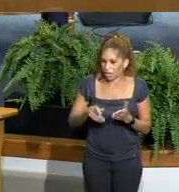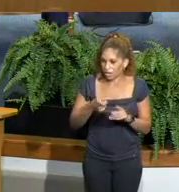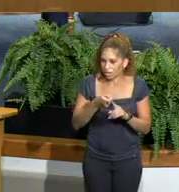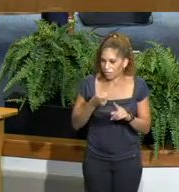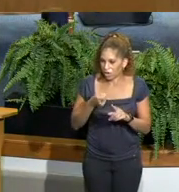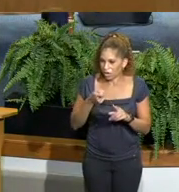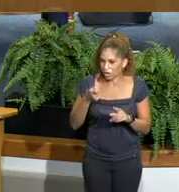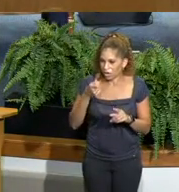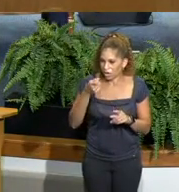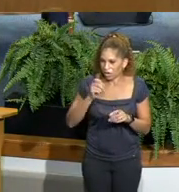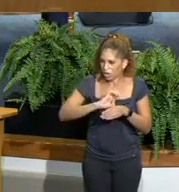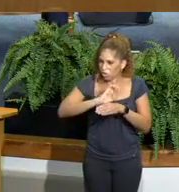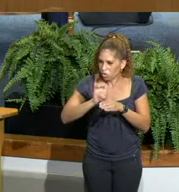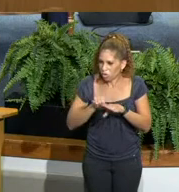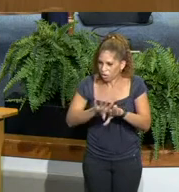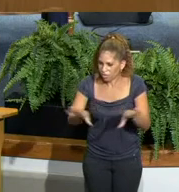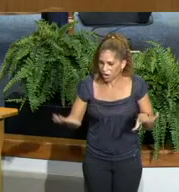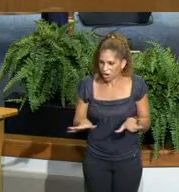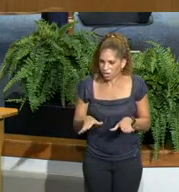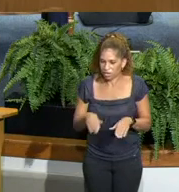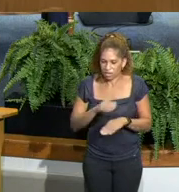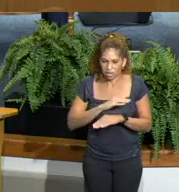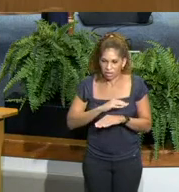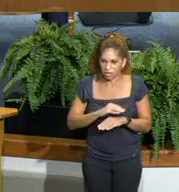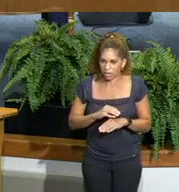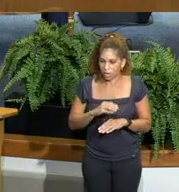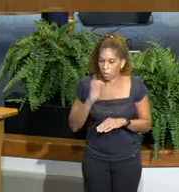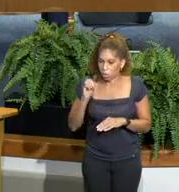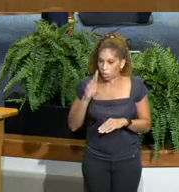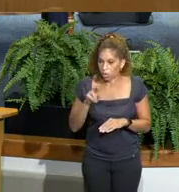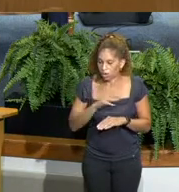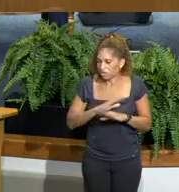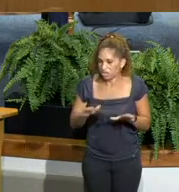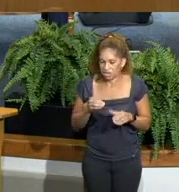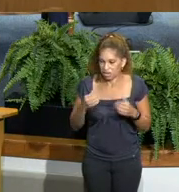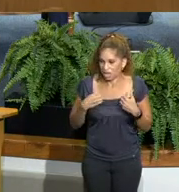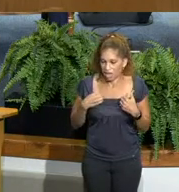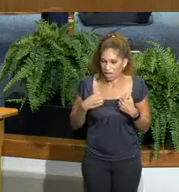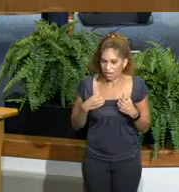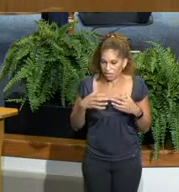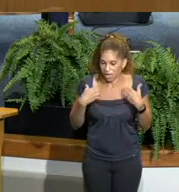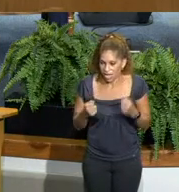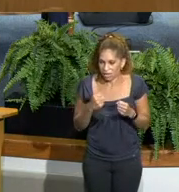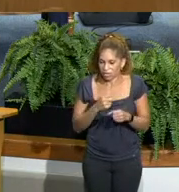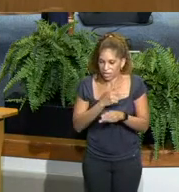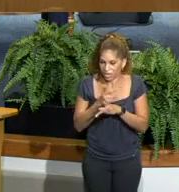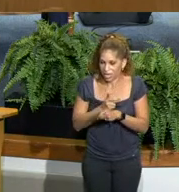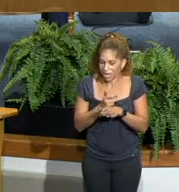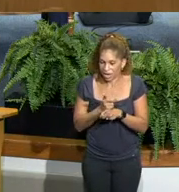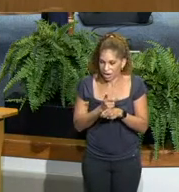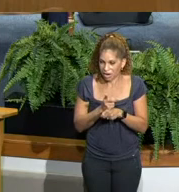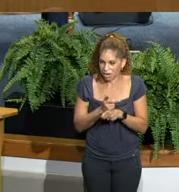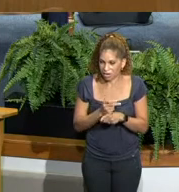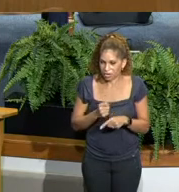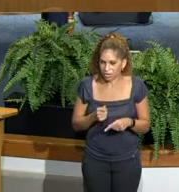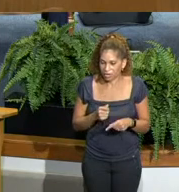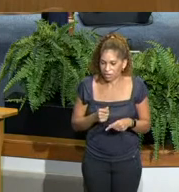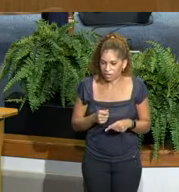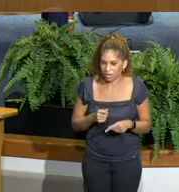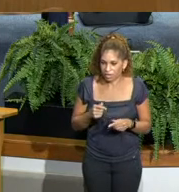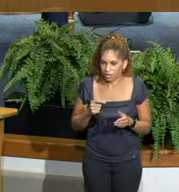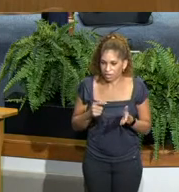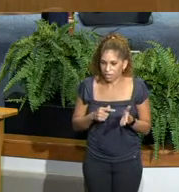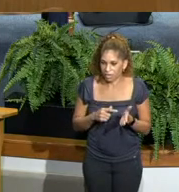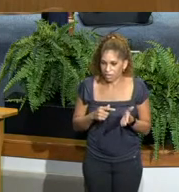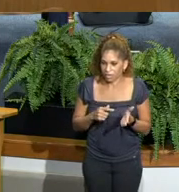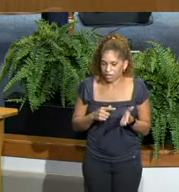because they didn't have health care, didn't have anything to do with COVID. And poor and low wealth people died at a rate 2 to 5 times higher from COVID,